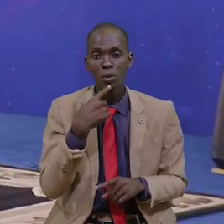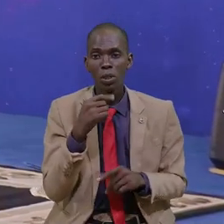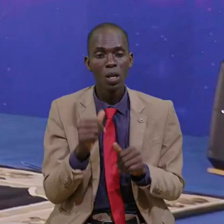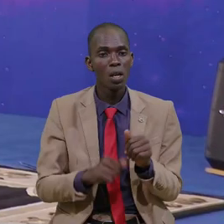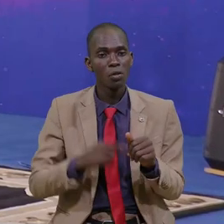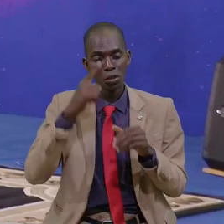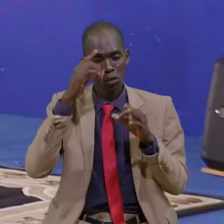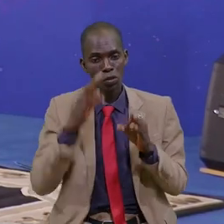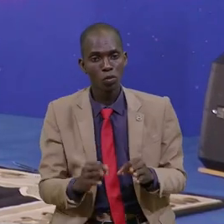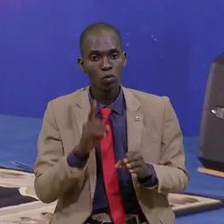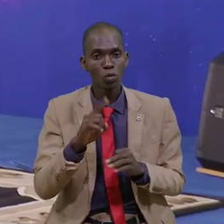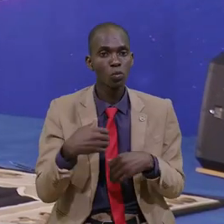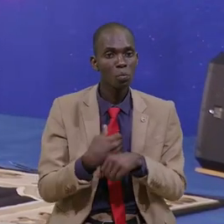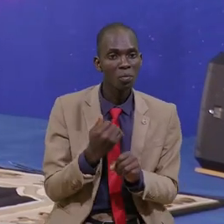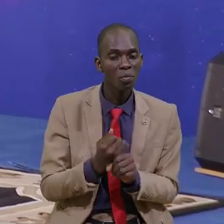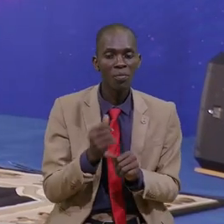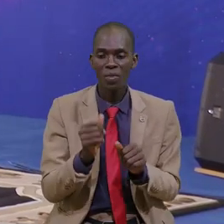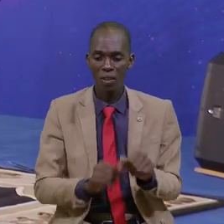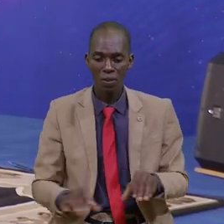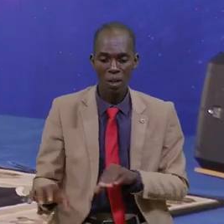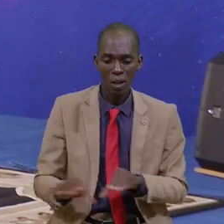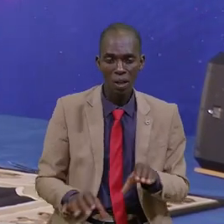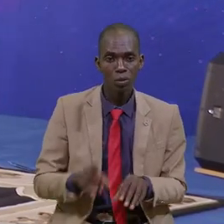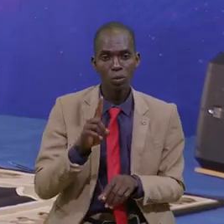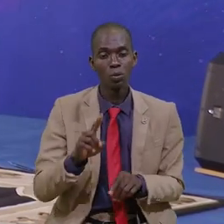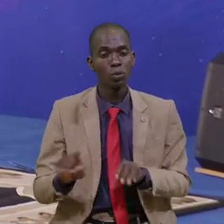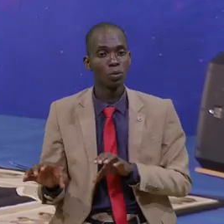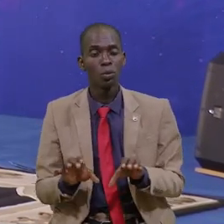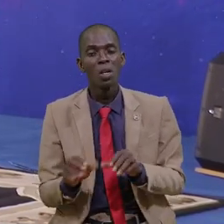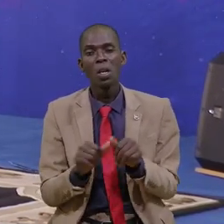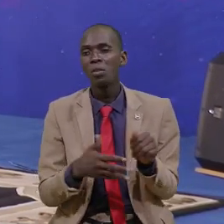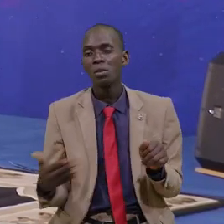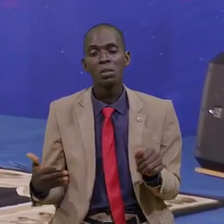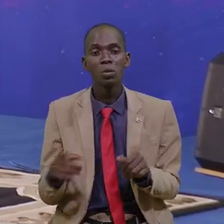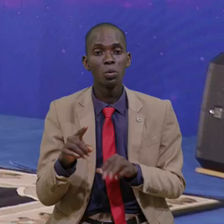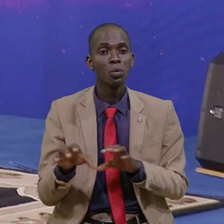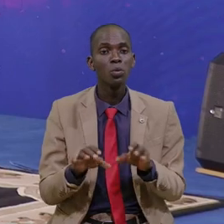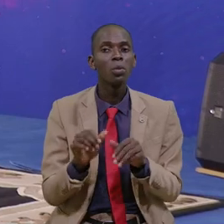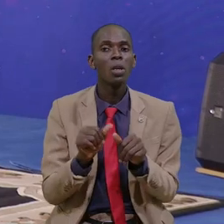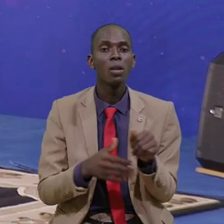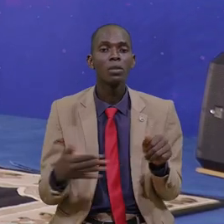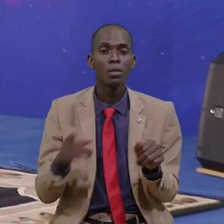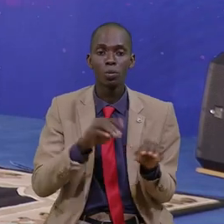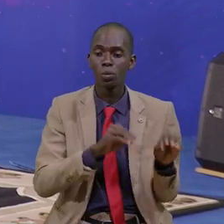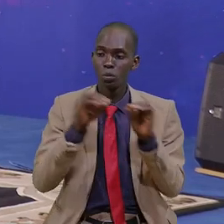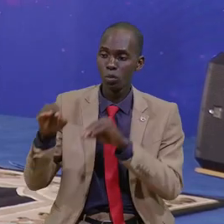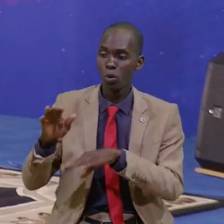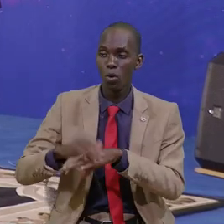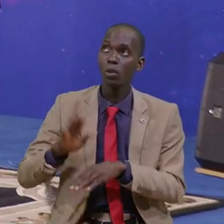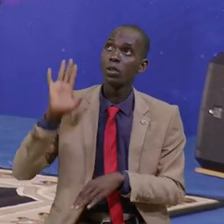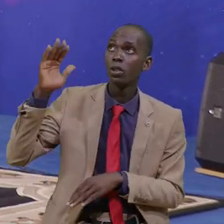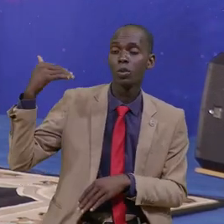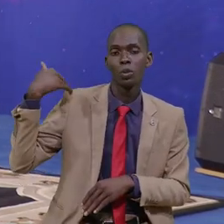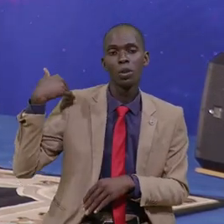every act you act, everything you do, when everything is put upon his shoulder, now will your life